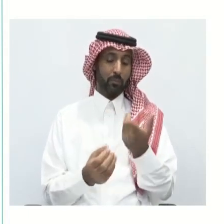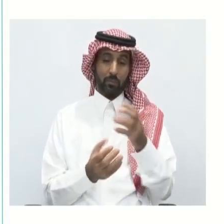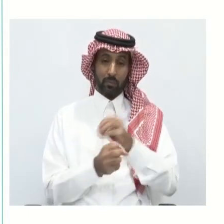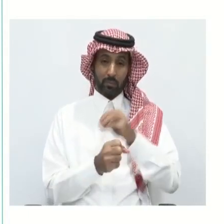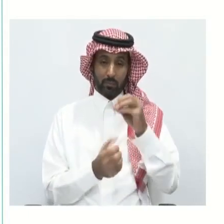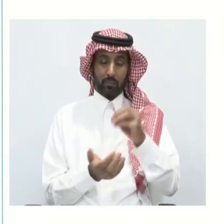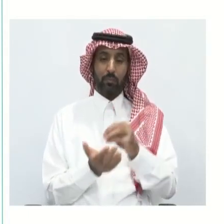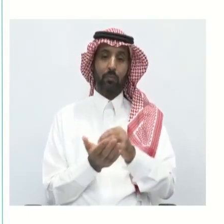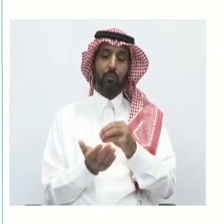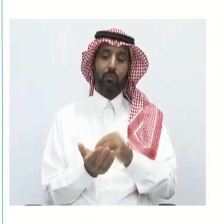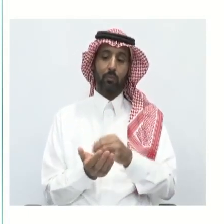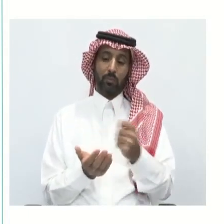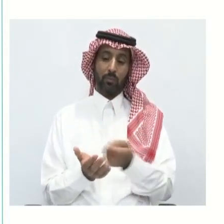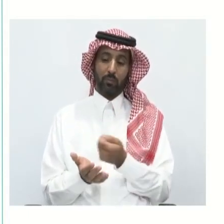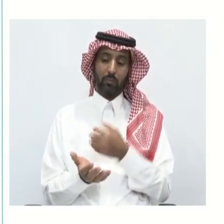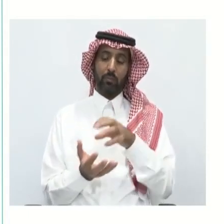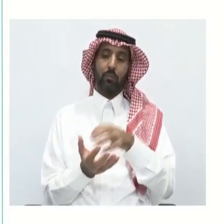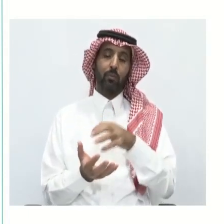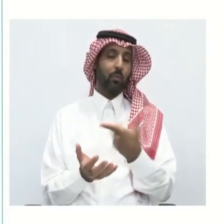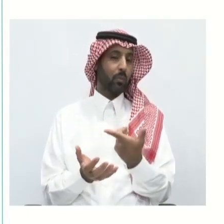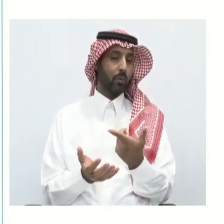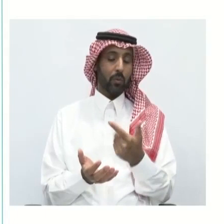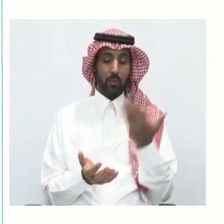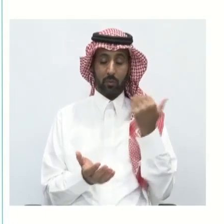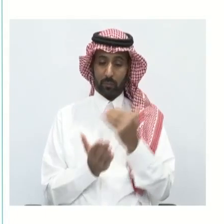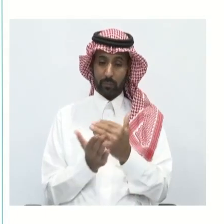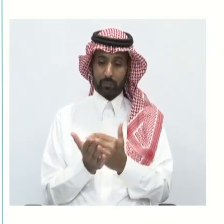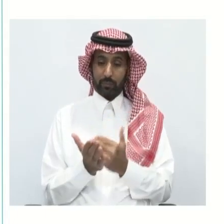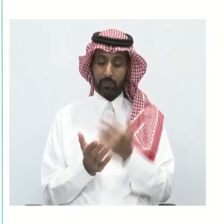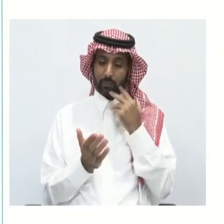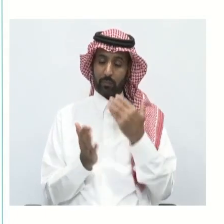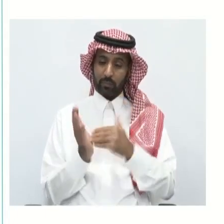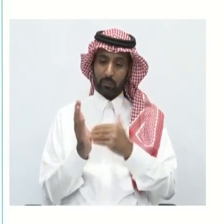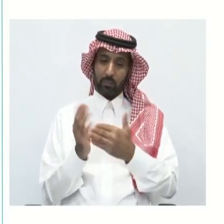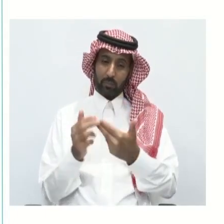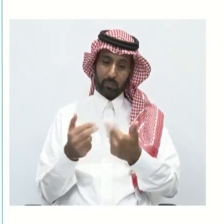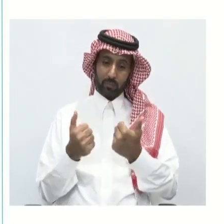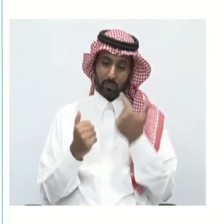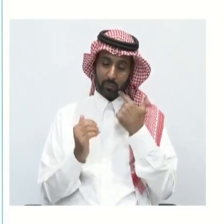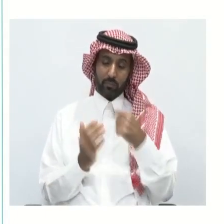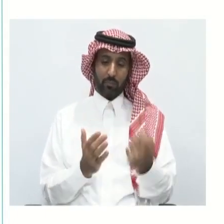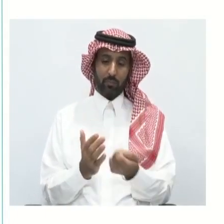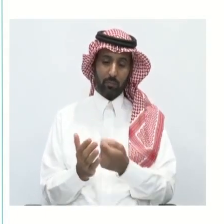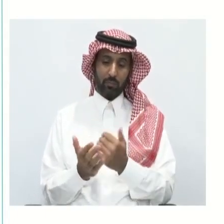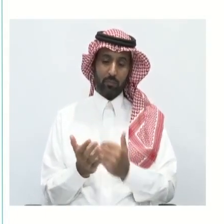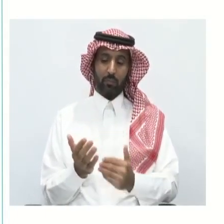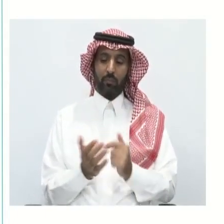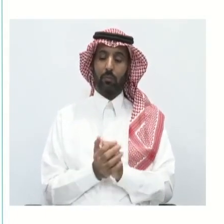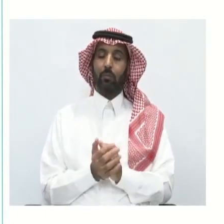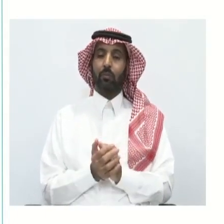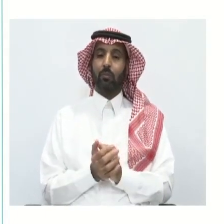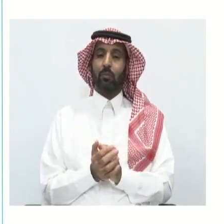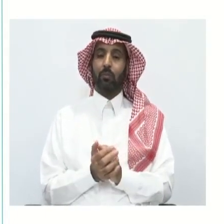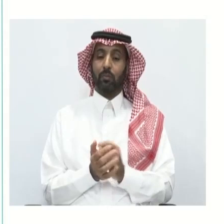include in each paragraph. So you have to plan before you write. Close in an appropriate way and sign off with something